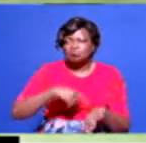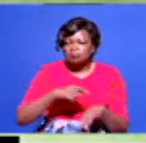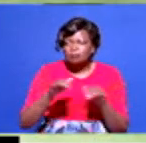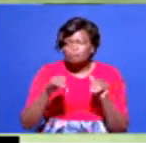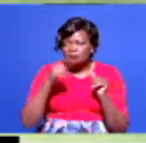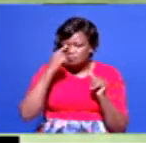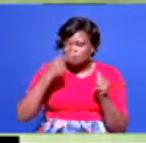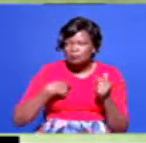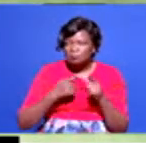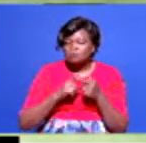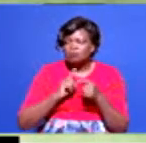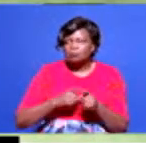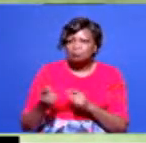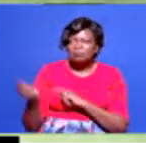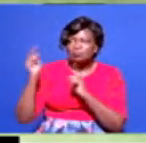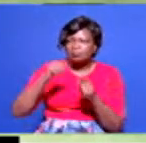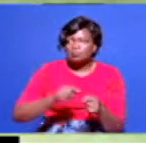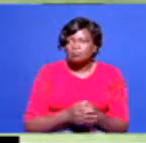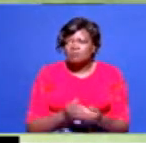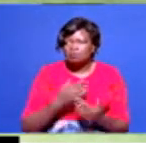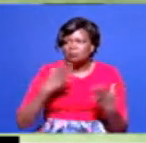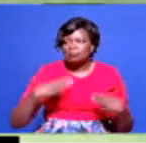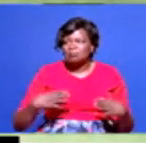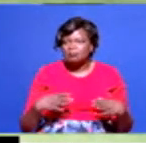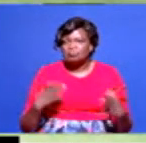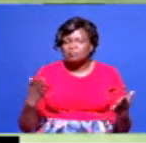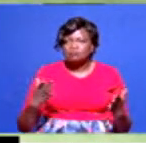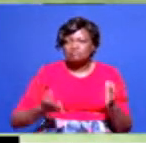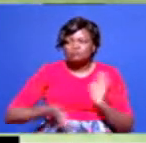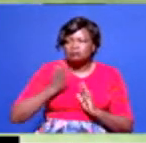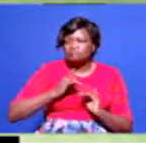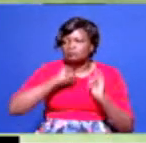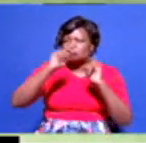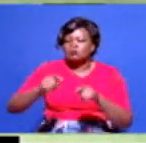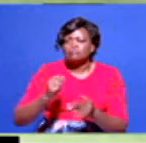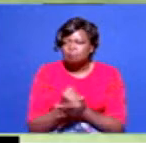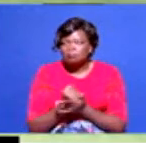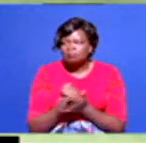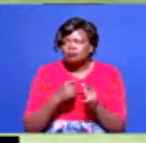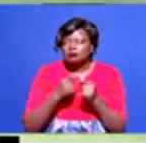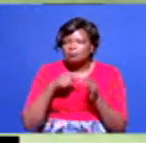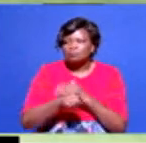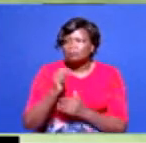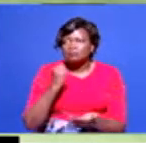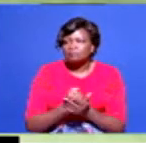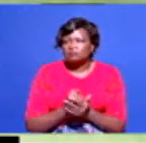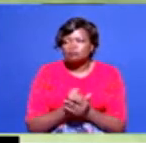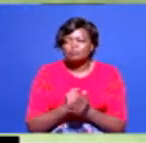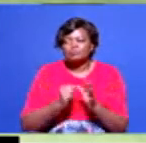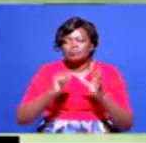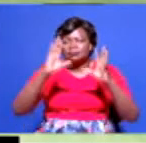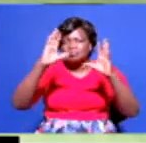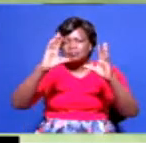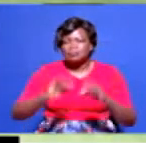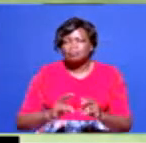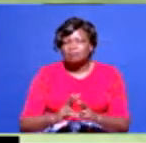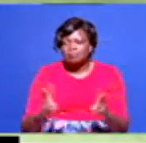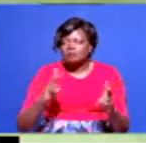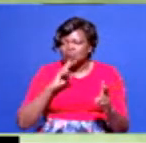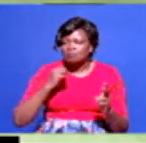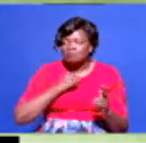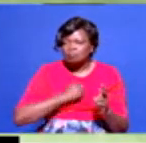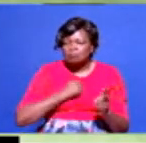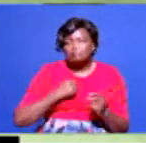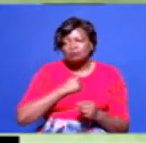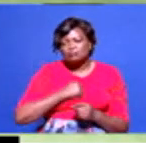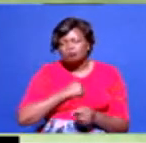when I came, of course, everyone was frantically rushing me to the office. And I entered his office. He was calm. And I told him, I'm very sorry. I really